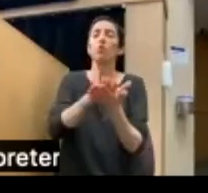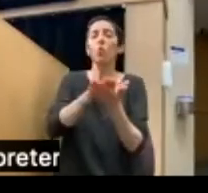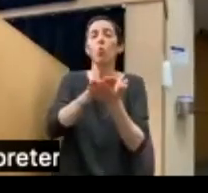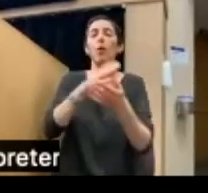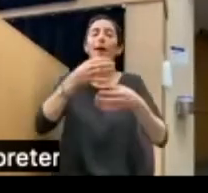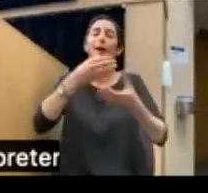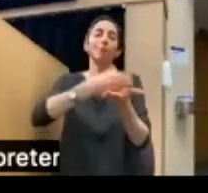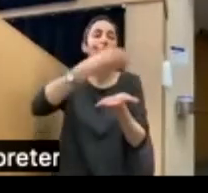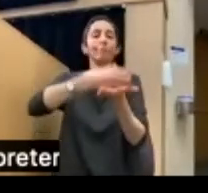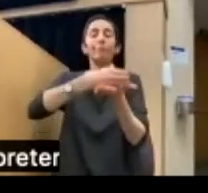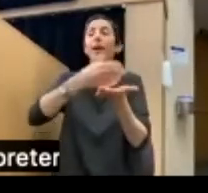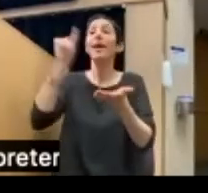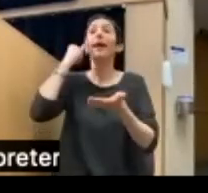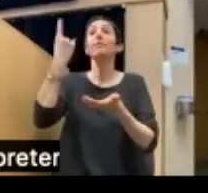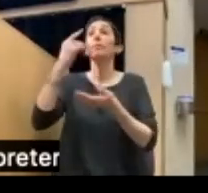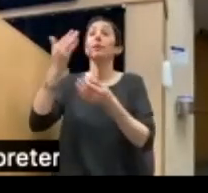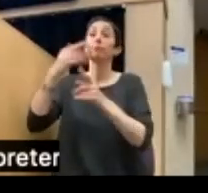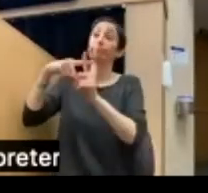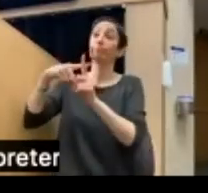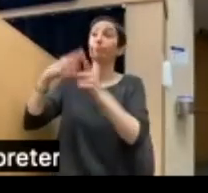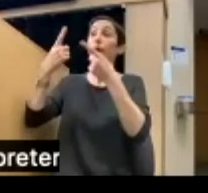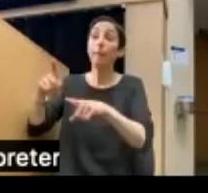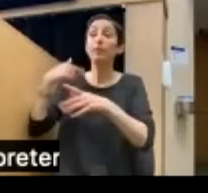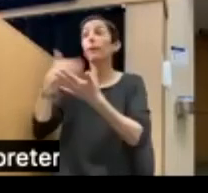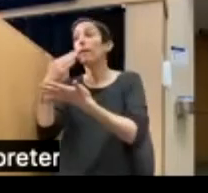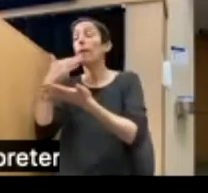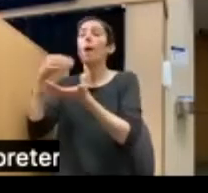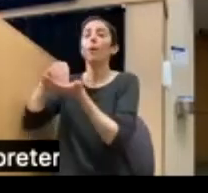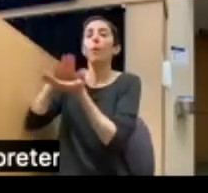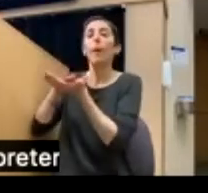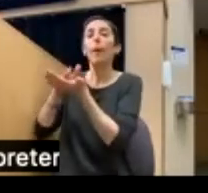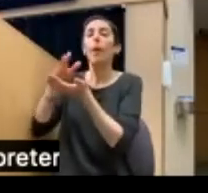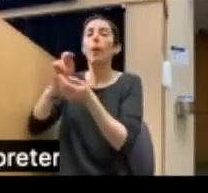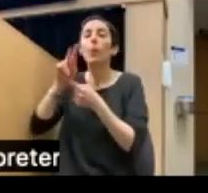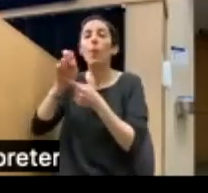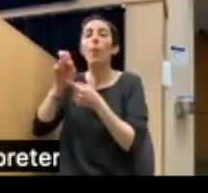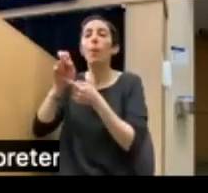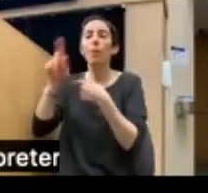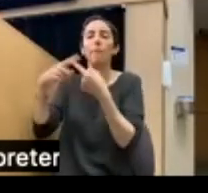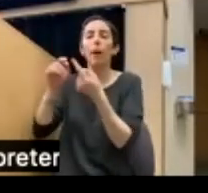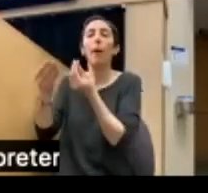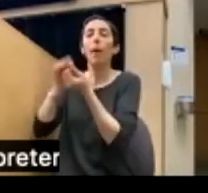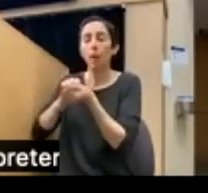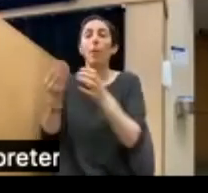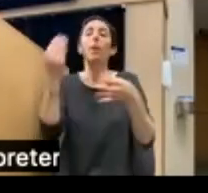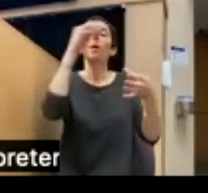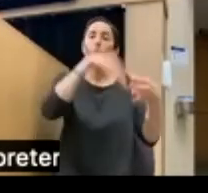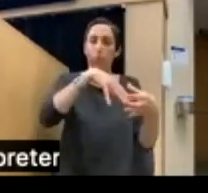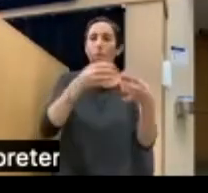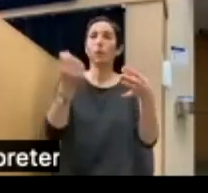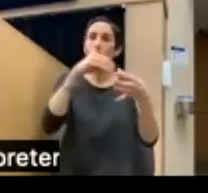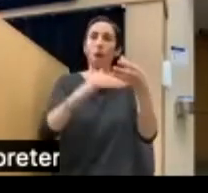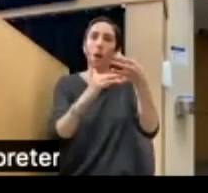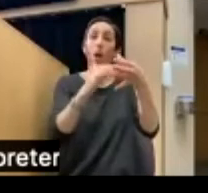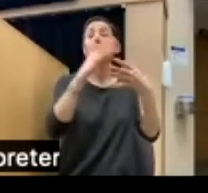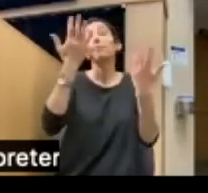gets full, you bring them all out, you read them aloud, and maybe throw a little party or something. But it's funny, it's a simple thing, but people love